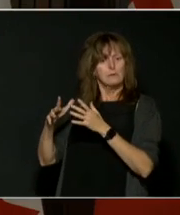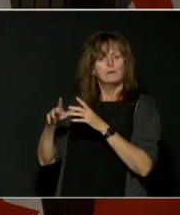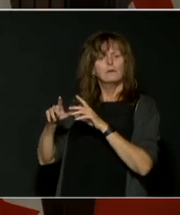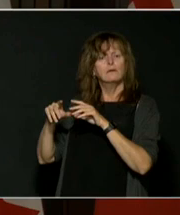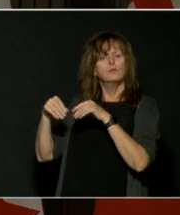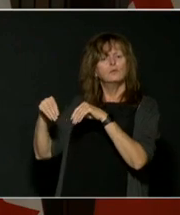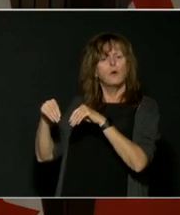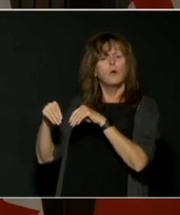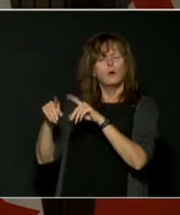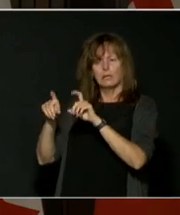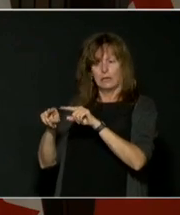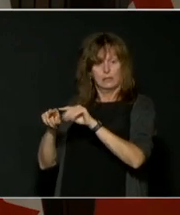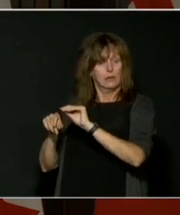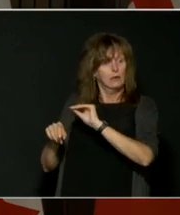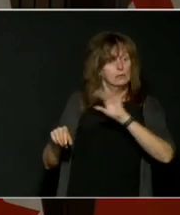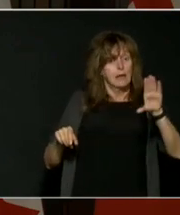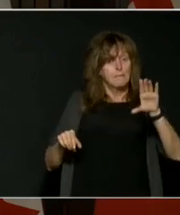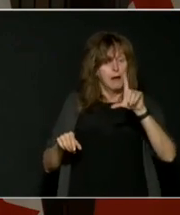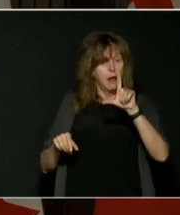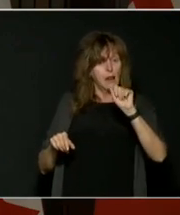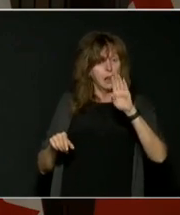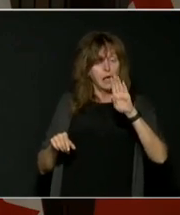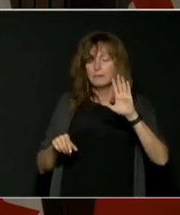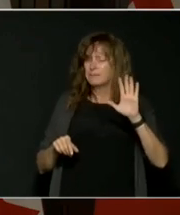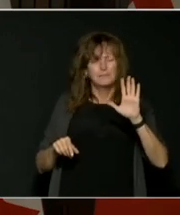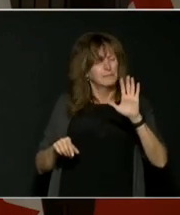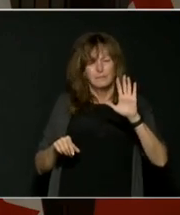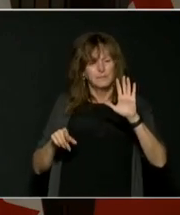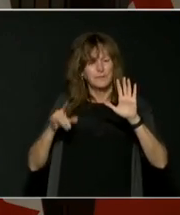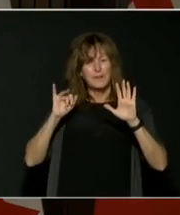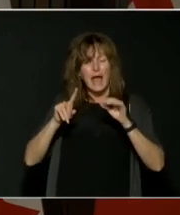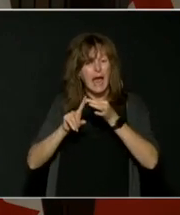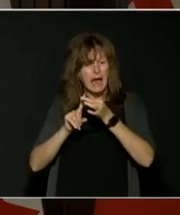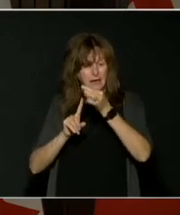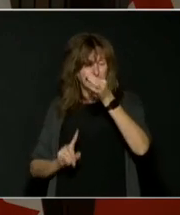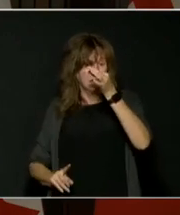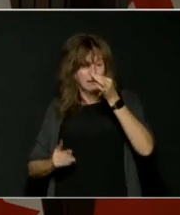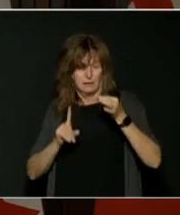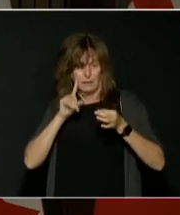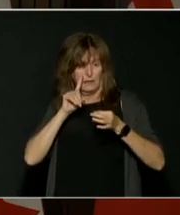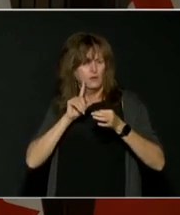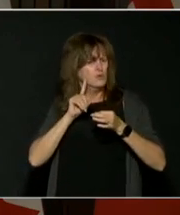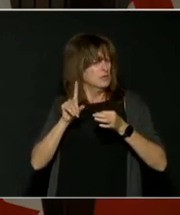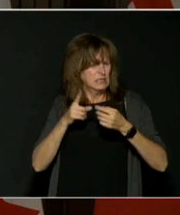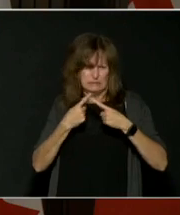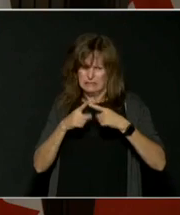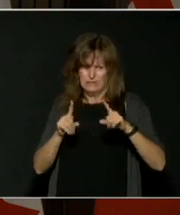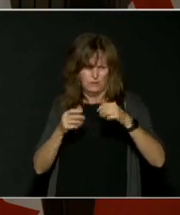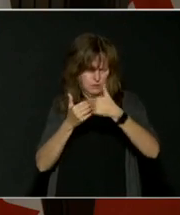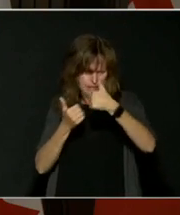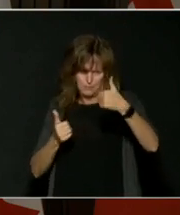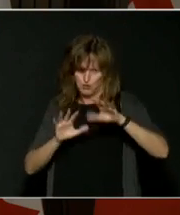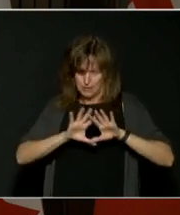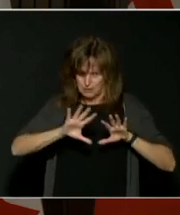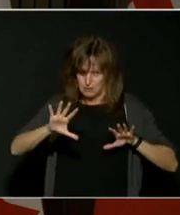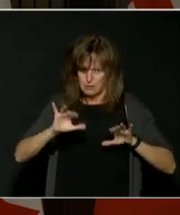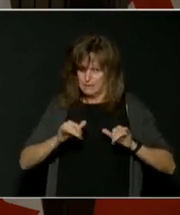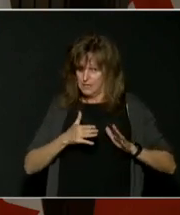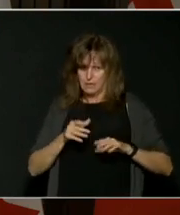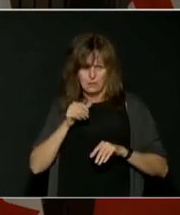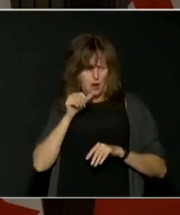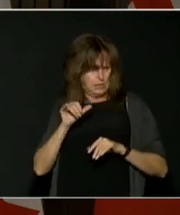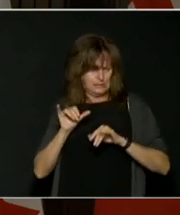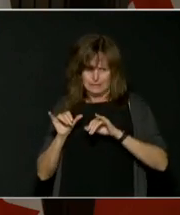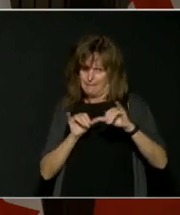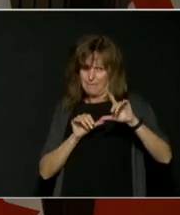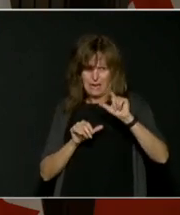our main labs that we're already using. That has not been confirmed yet. That's the plan. We're still working through with various providers to see if we're able